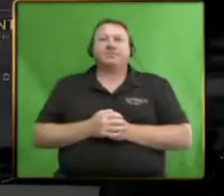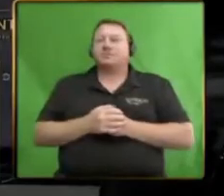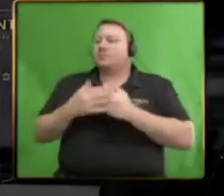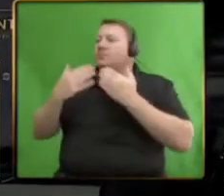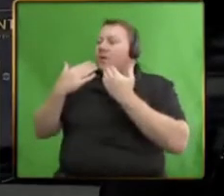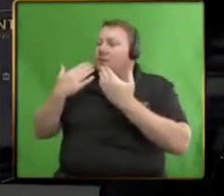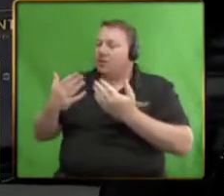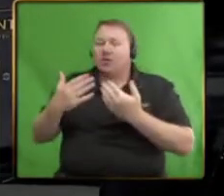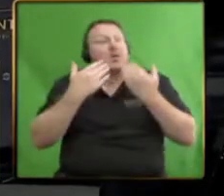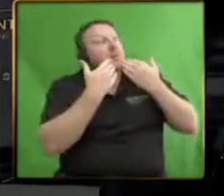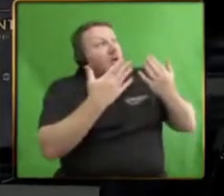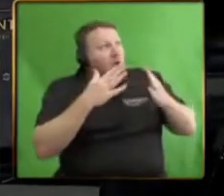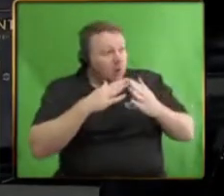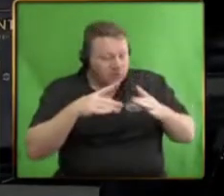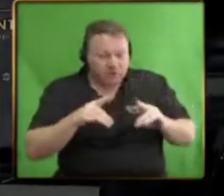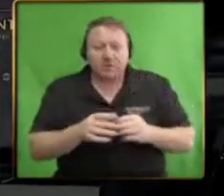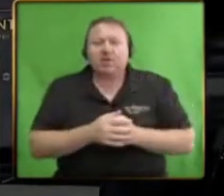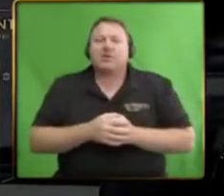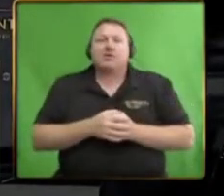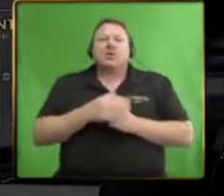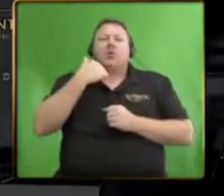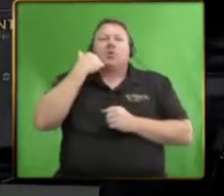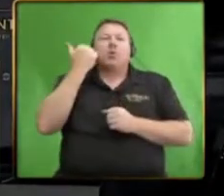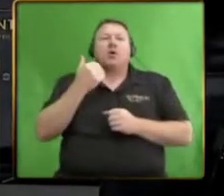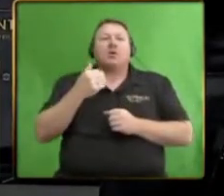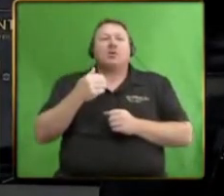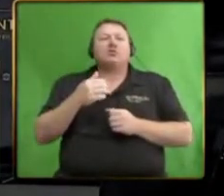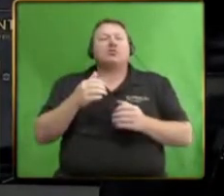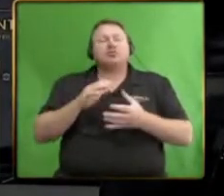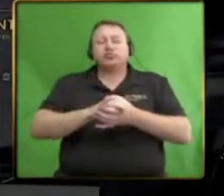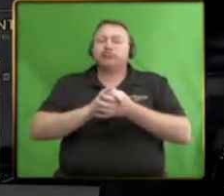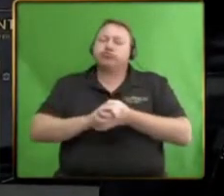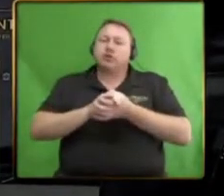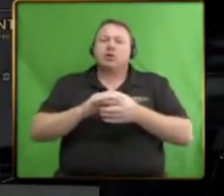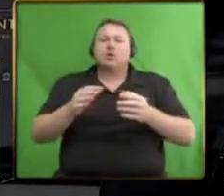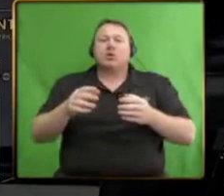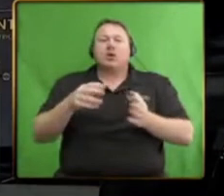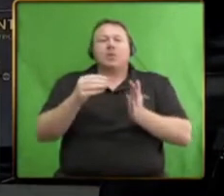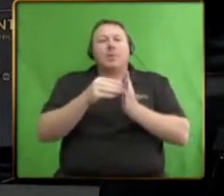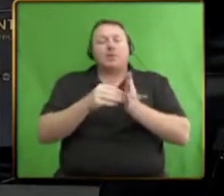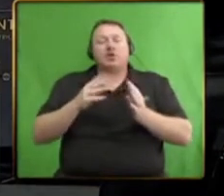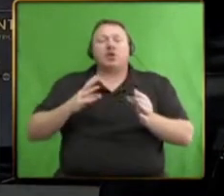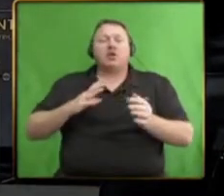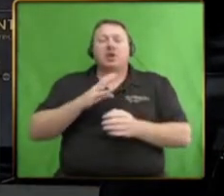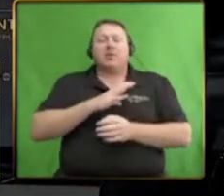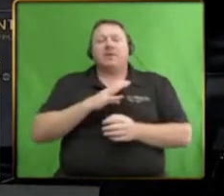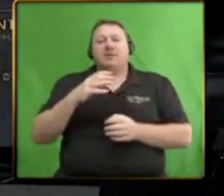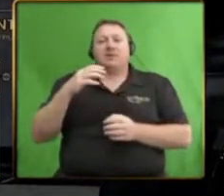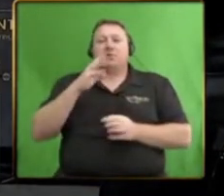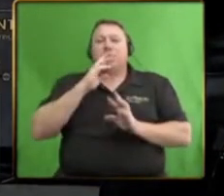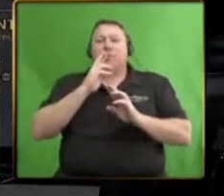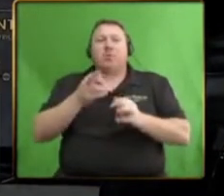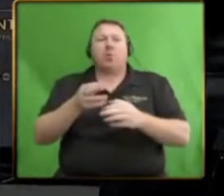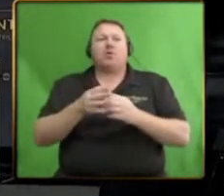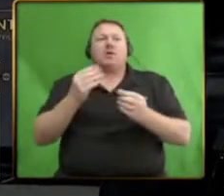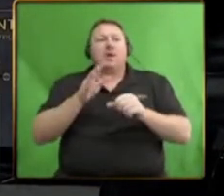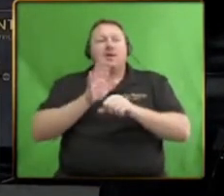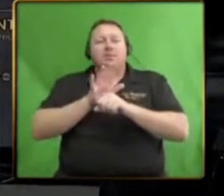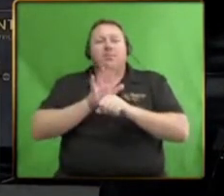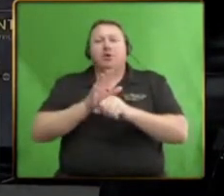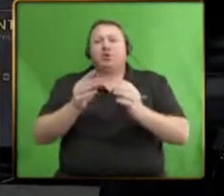Thank you, House Chair. The ACDP wishes to commend the Appropriation Committee's reports and the pressure under which that committee worked